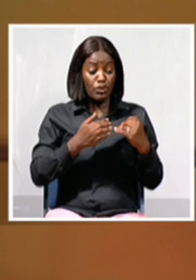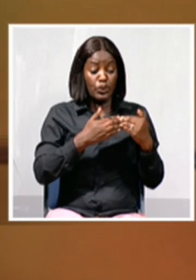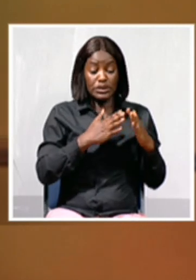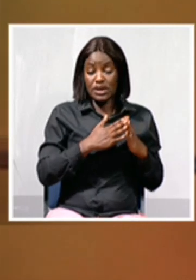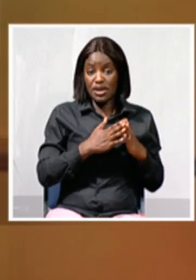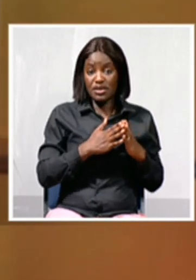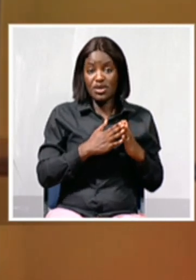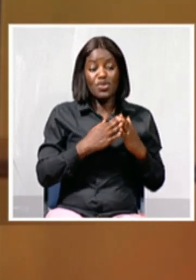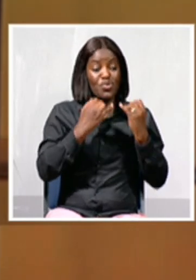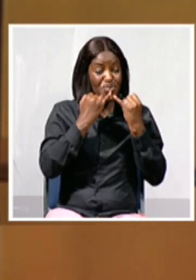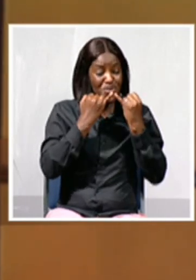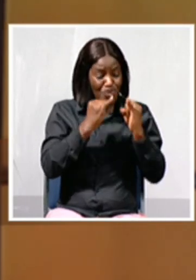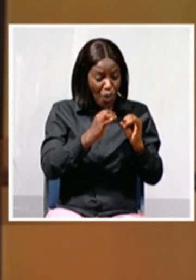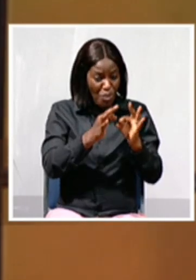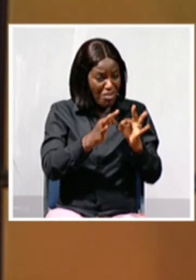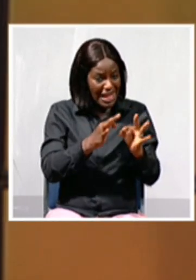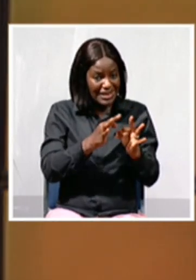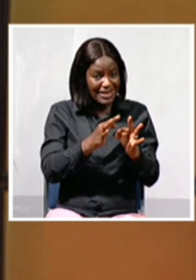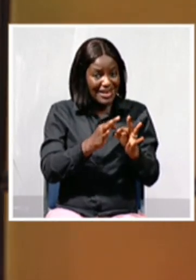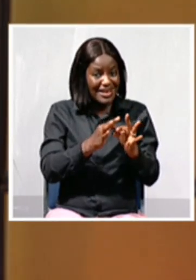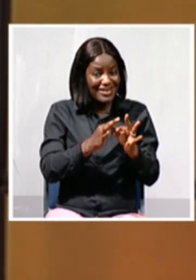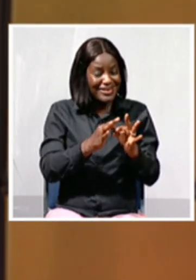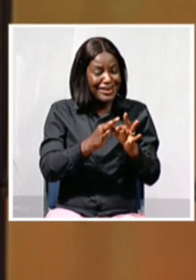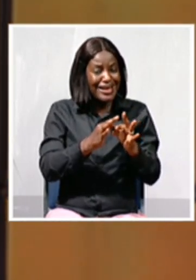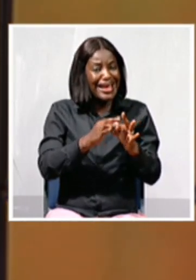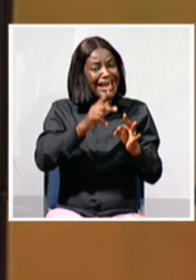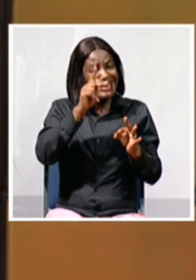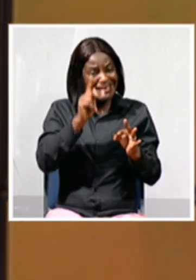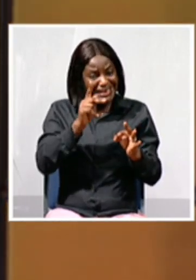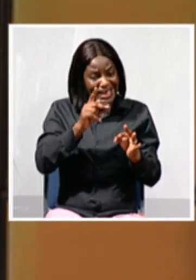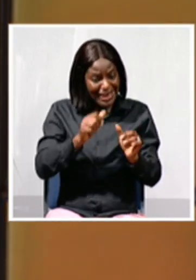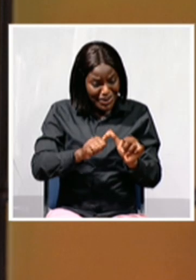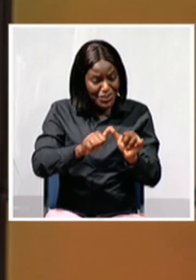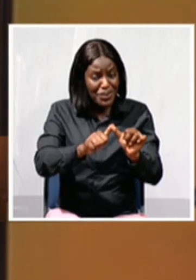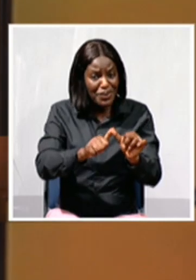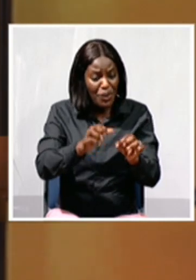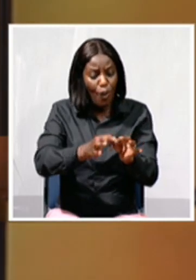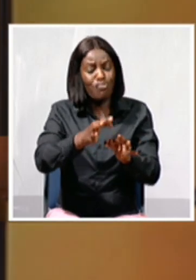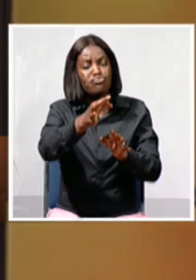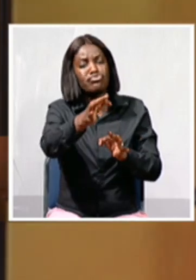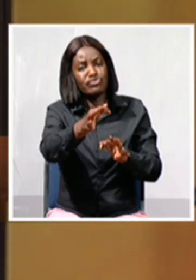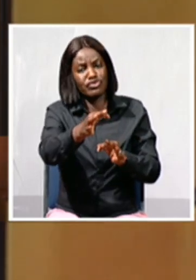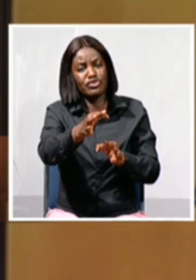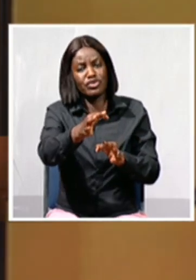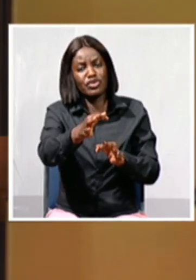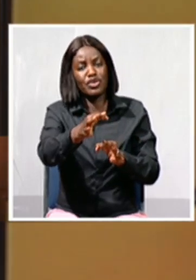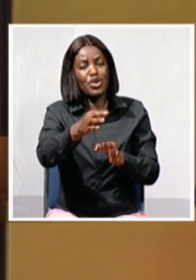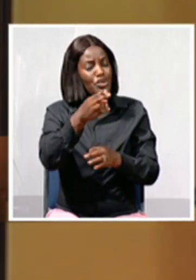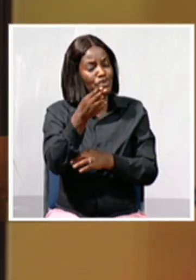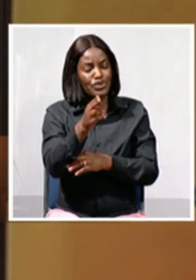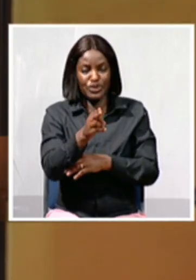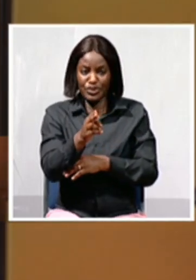said we're not going to conduct supplementary registration of voters. And the registration of voters in Namibia is unfortunately